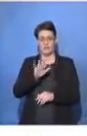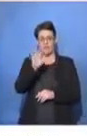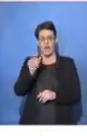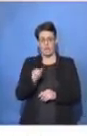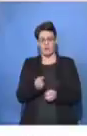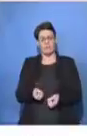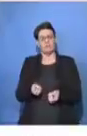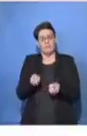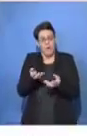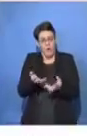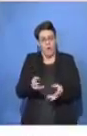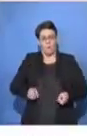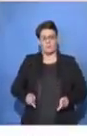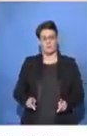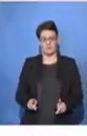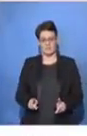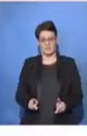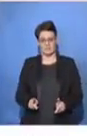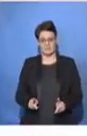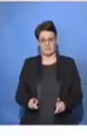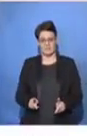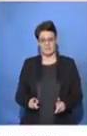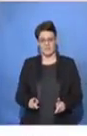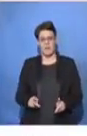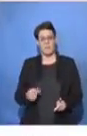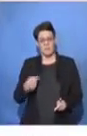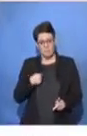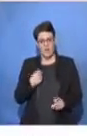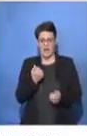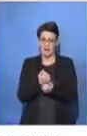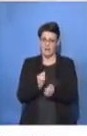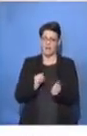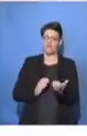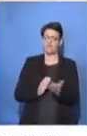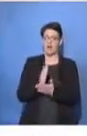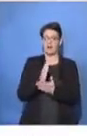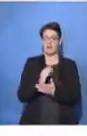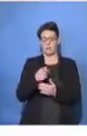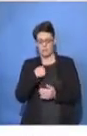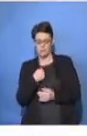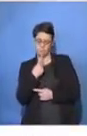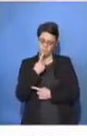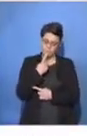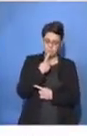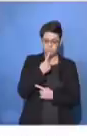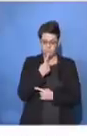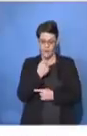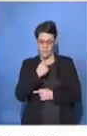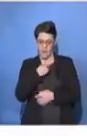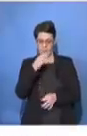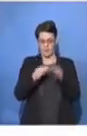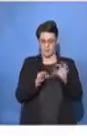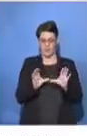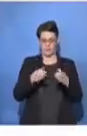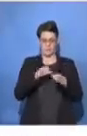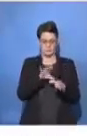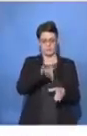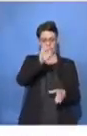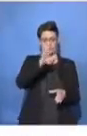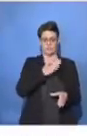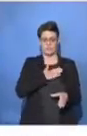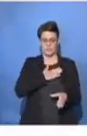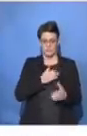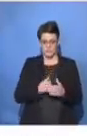Africa the opportunity to exercise their democratic rights of choosing their party and their